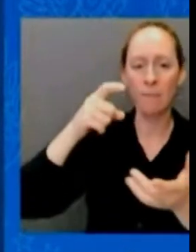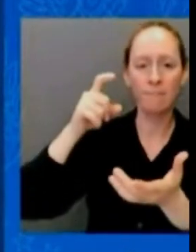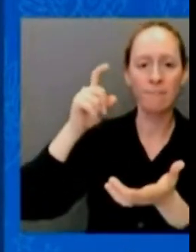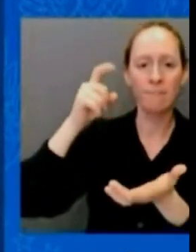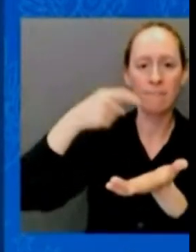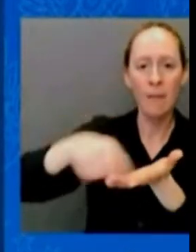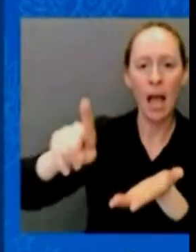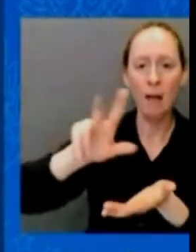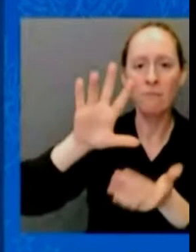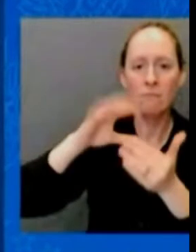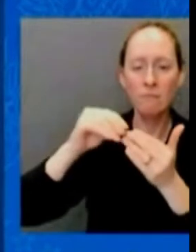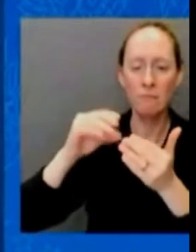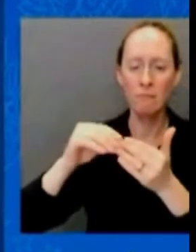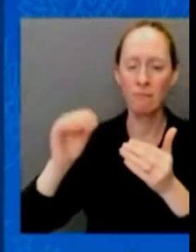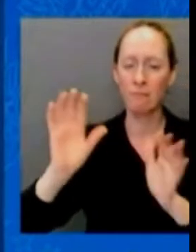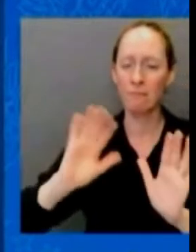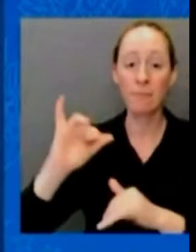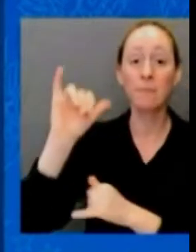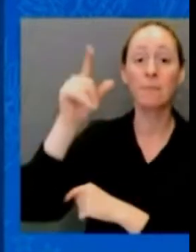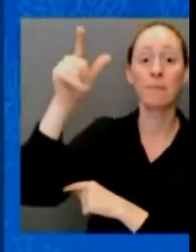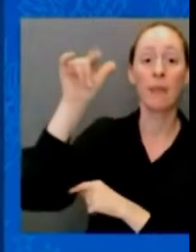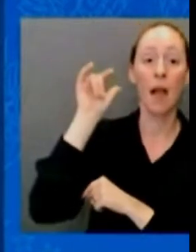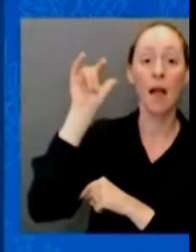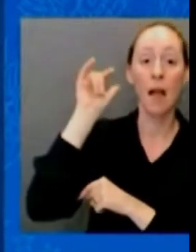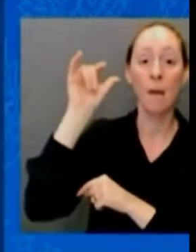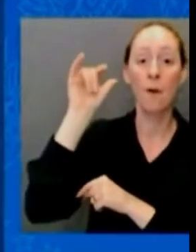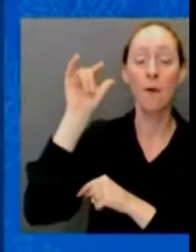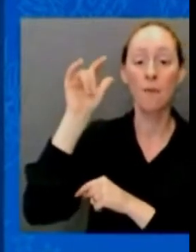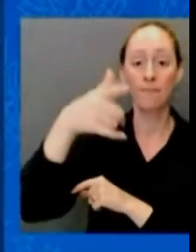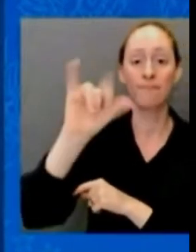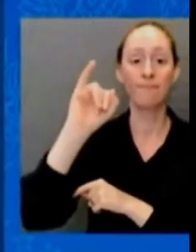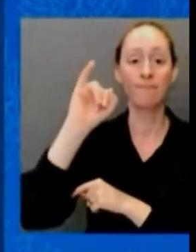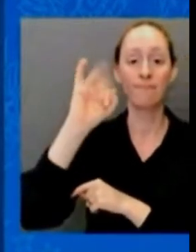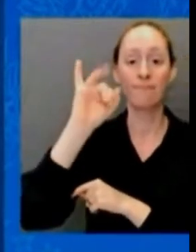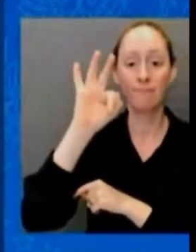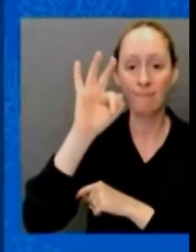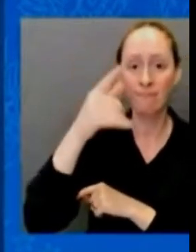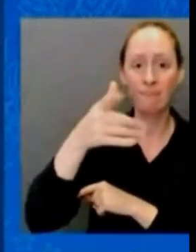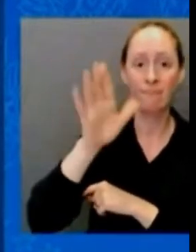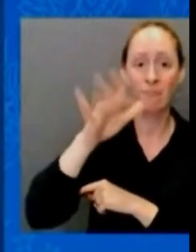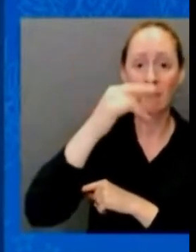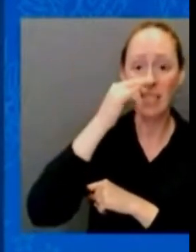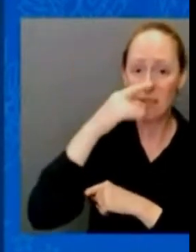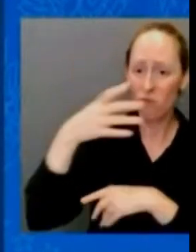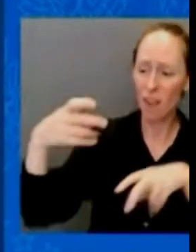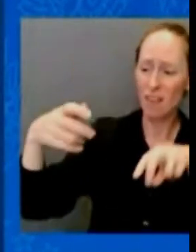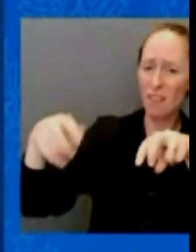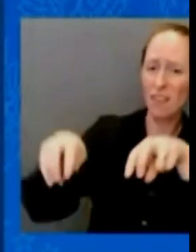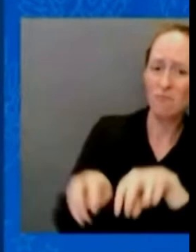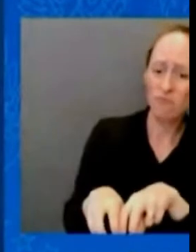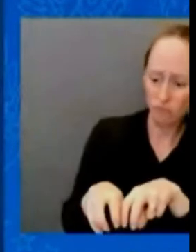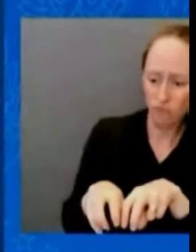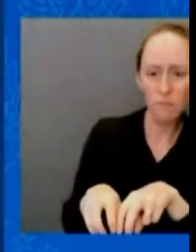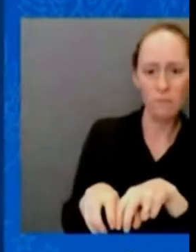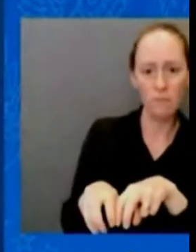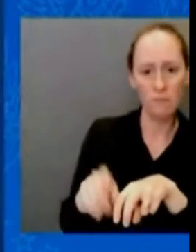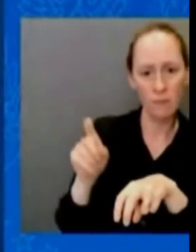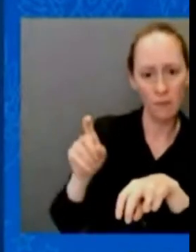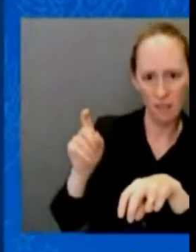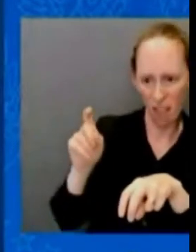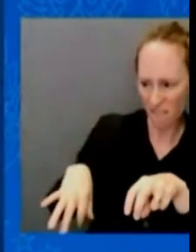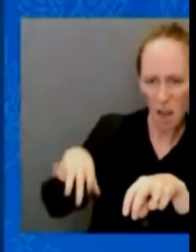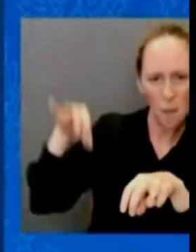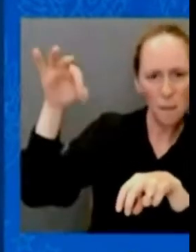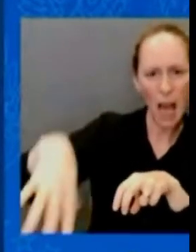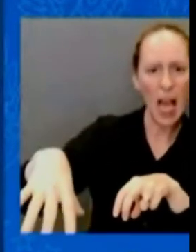you paid a hell of a lot more for your ticket when you land, before you land. If you find yourself in a position, and it goes on and on and on, all these